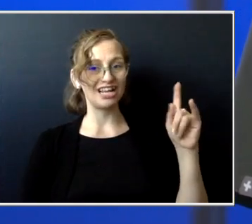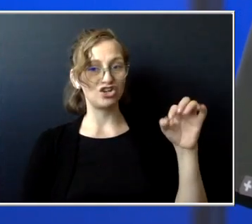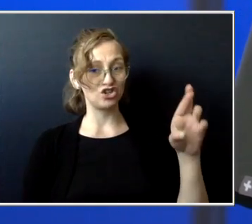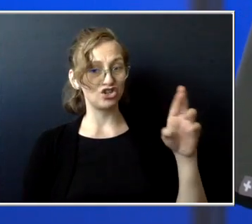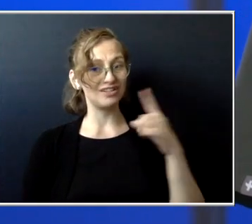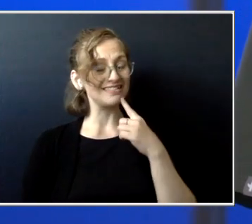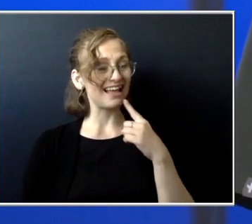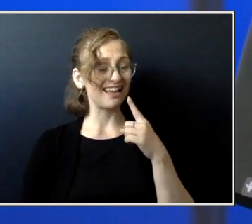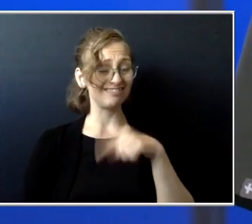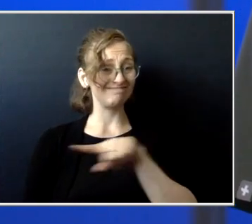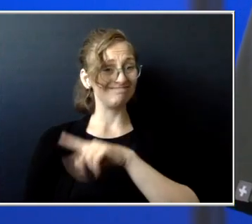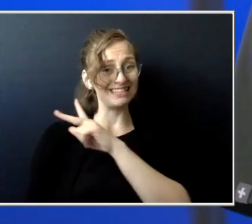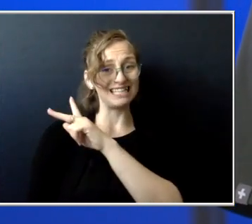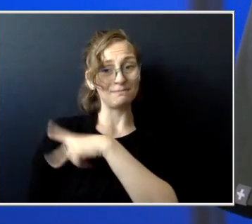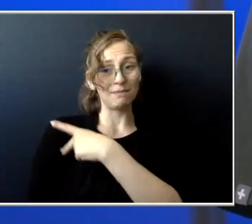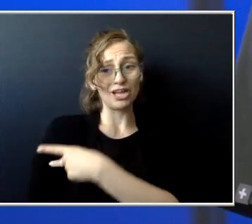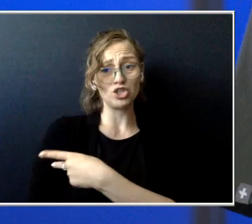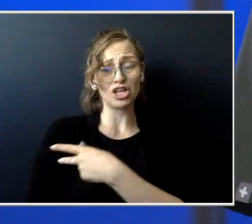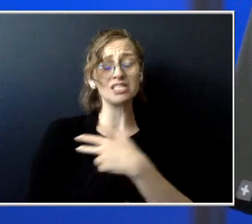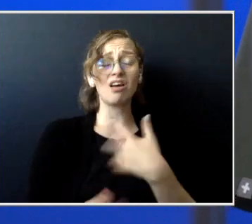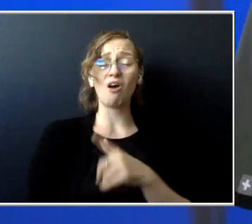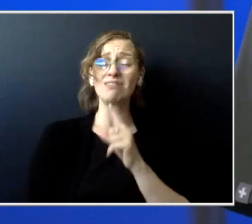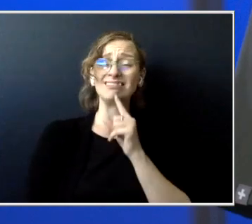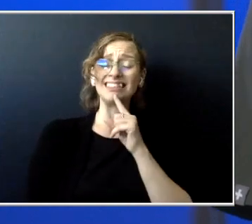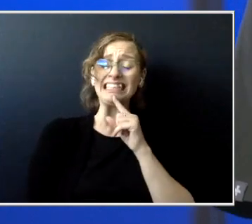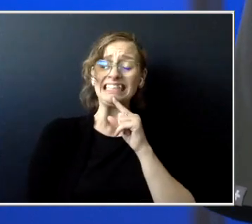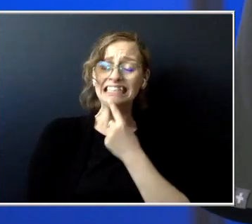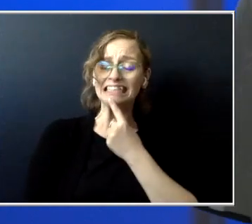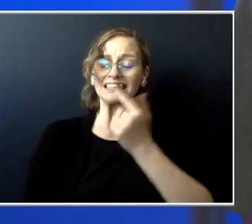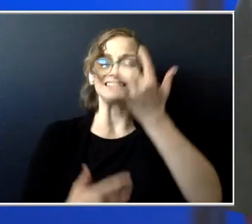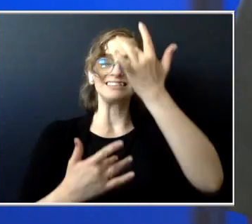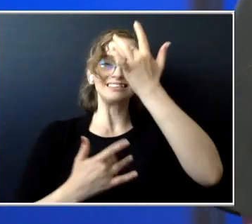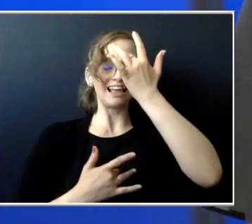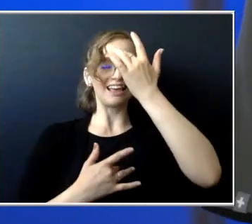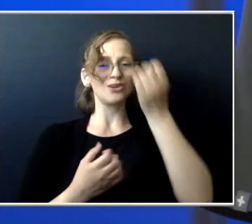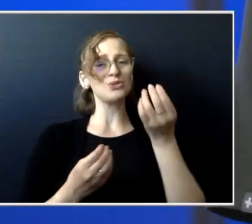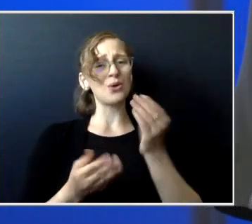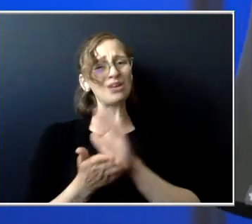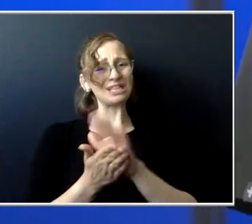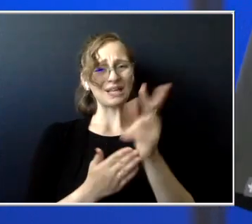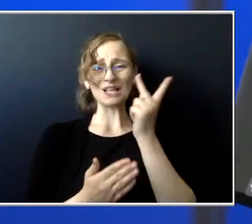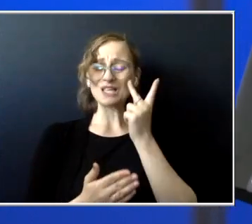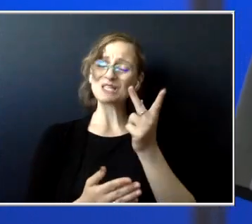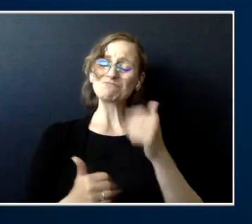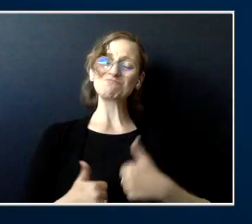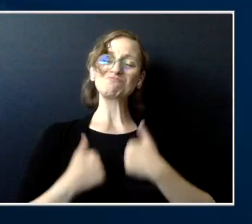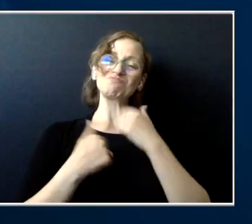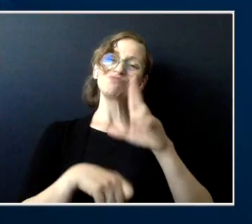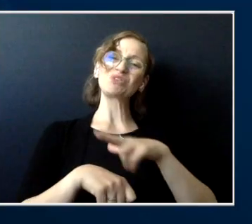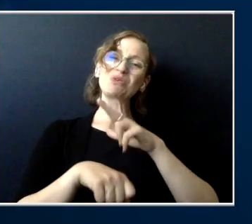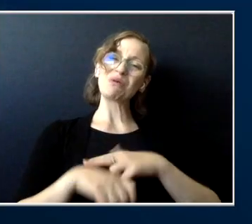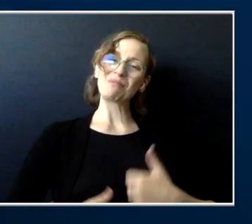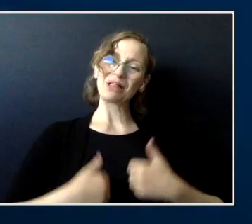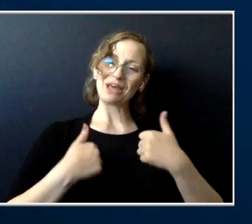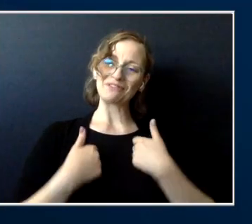and so it's just nice just to see them be able just to live normal lives like nothing even happened. So it's